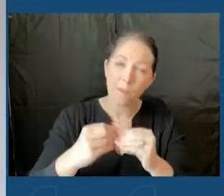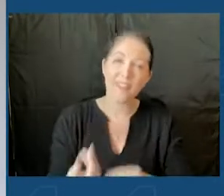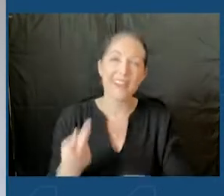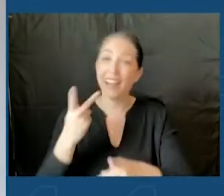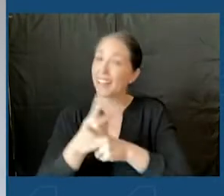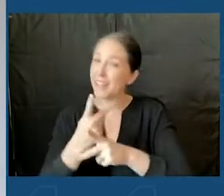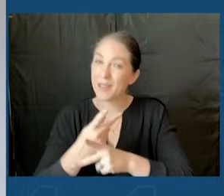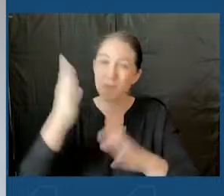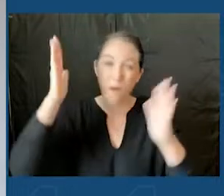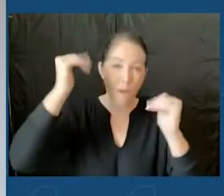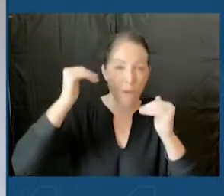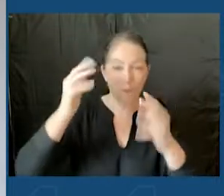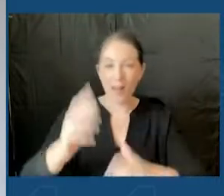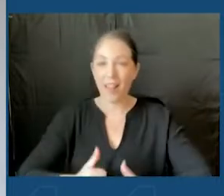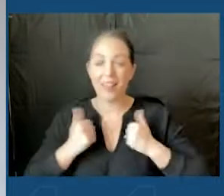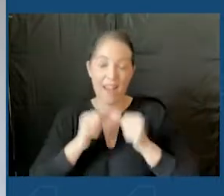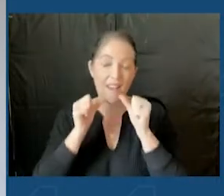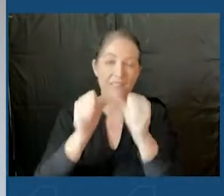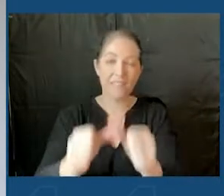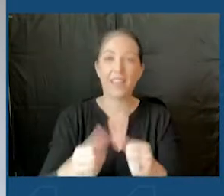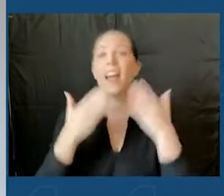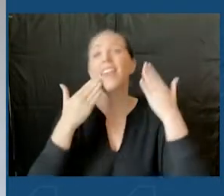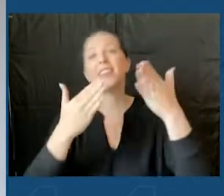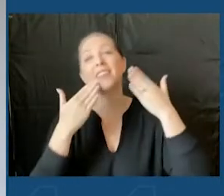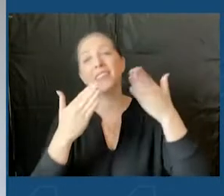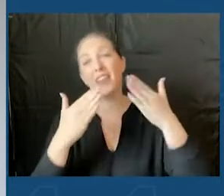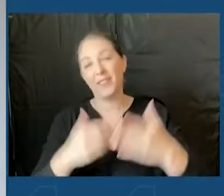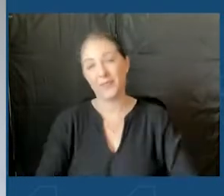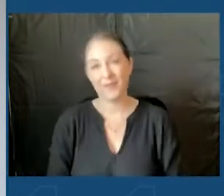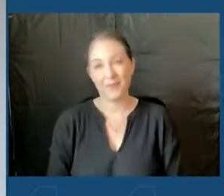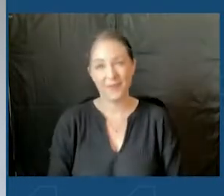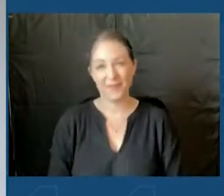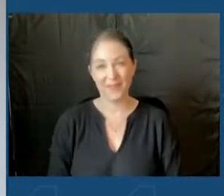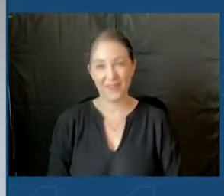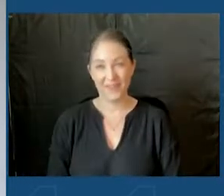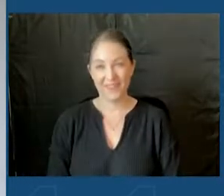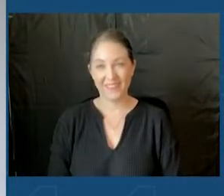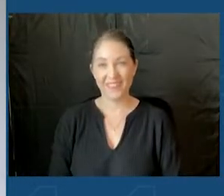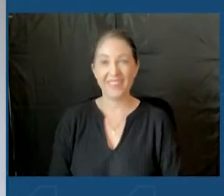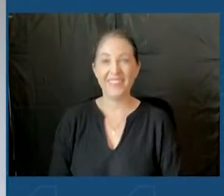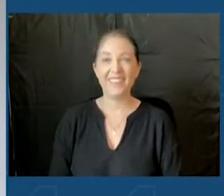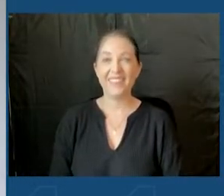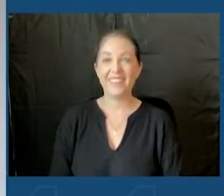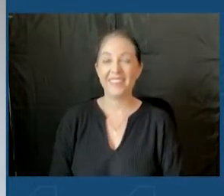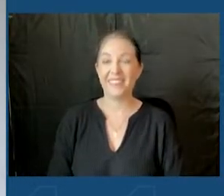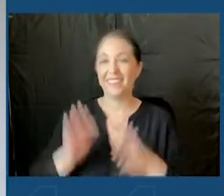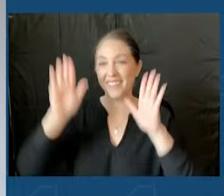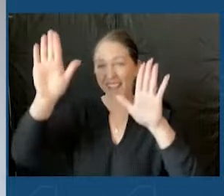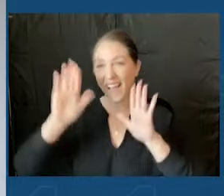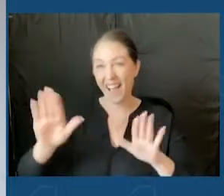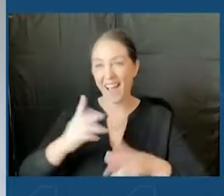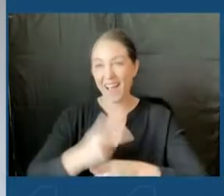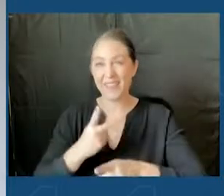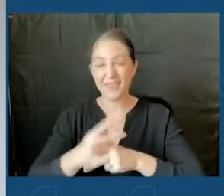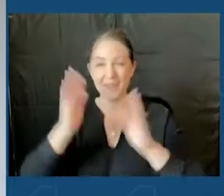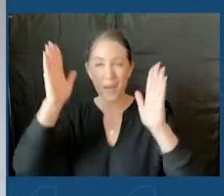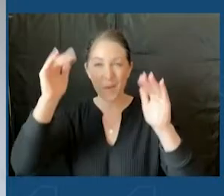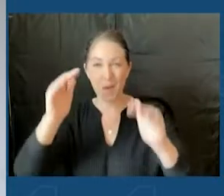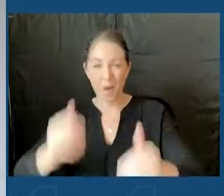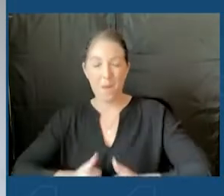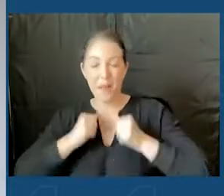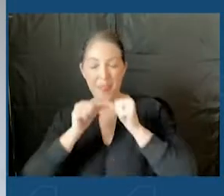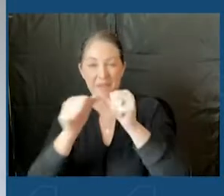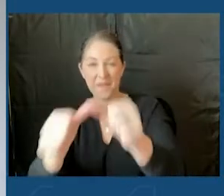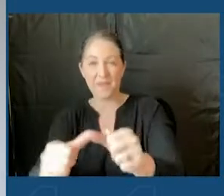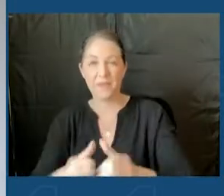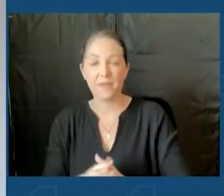Keep hope alive. Thank you very much. Wow, that's the word. Keep hope alive. Thank you so much. And just